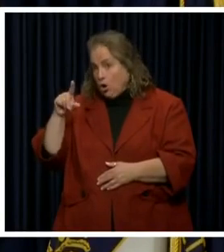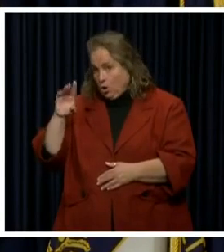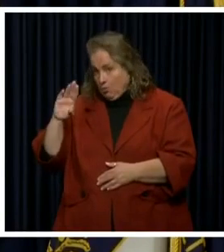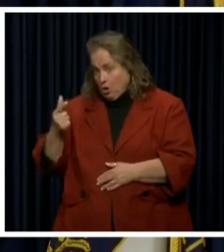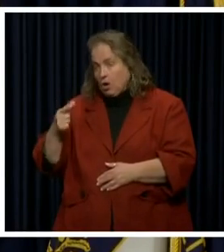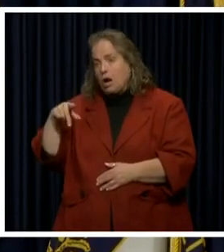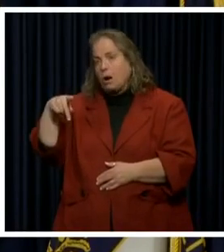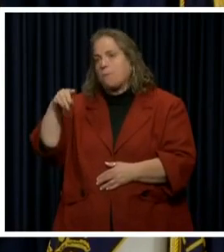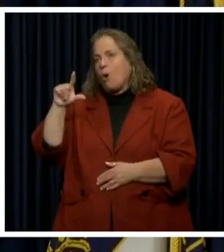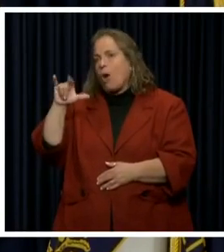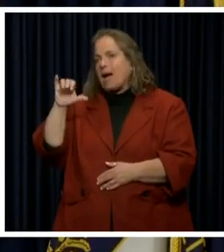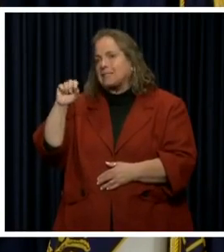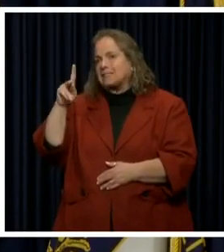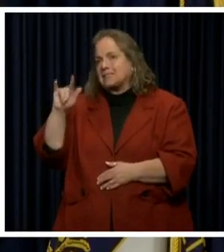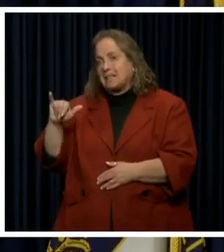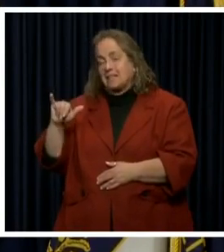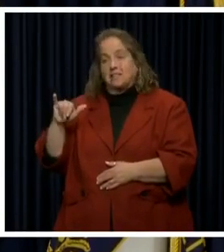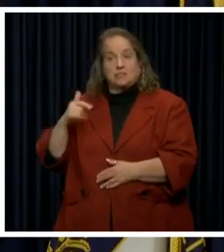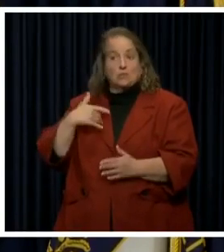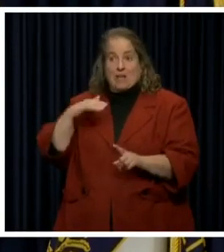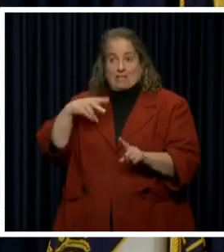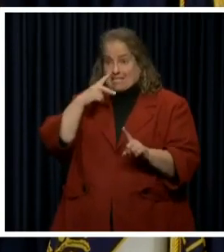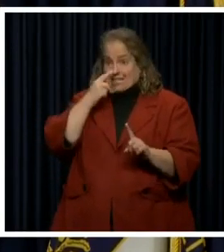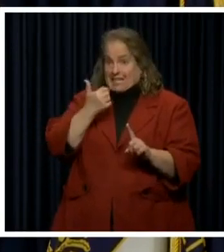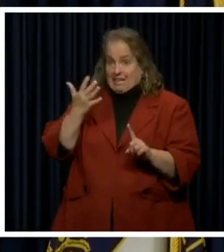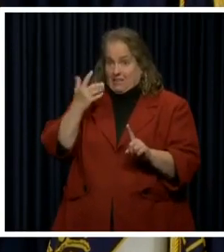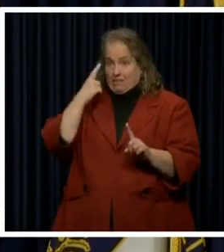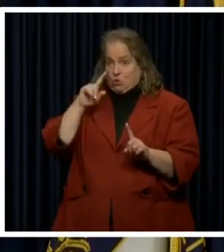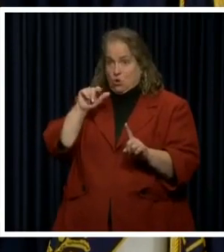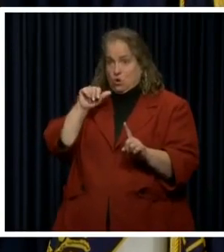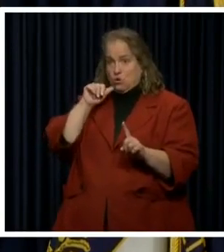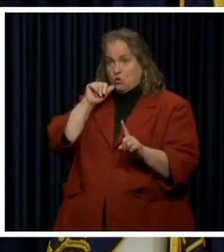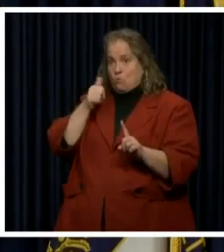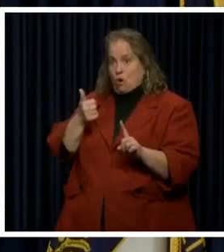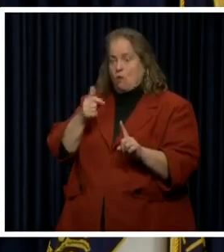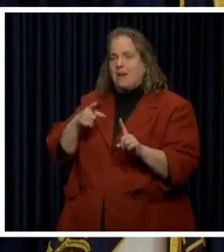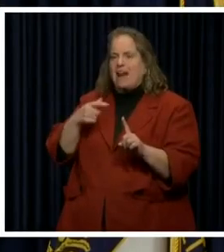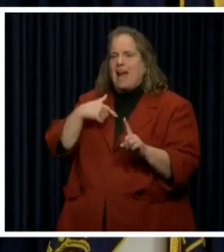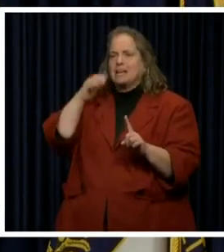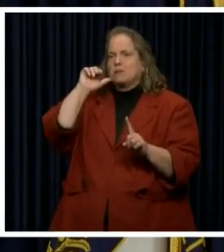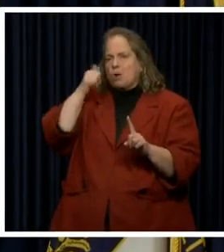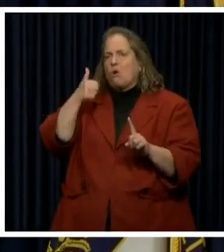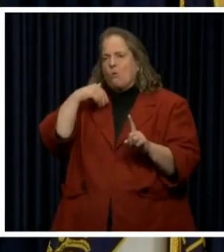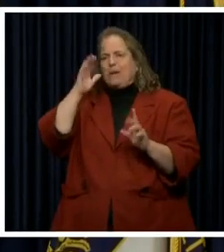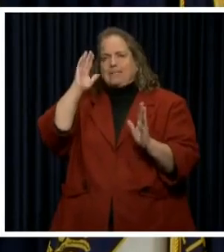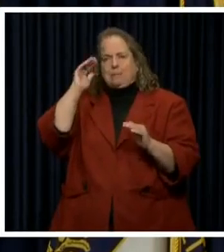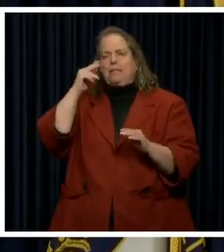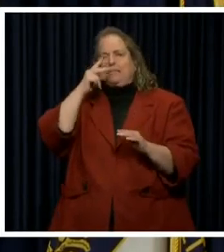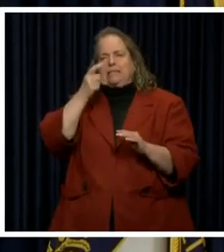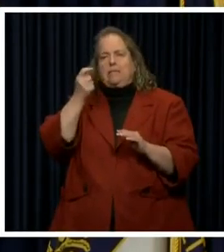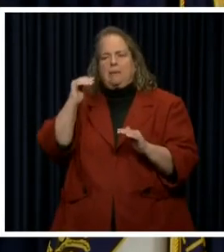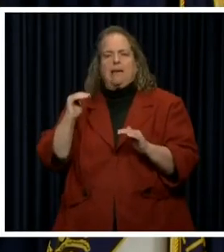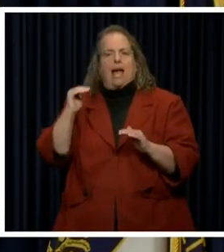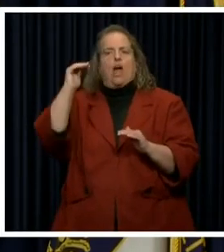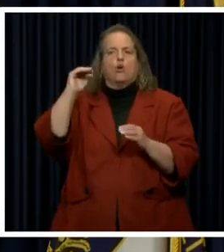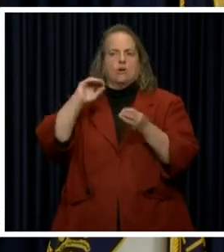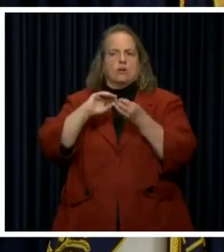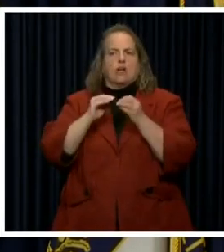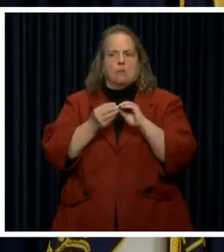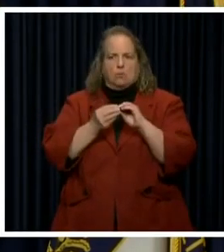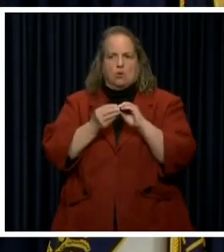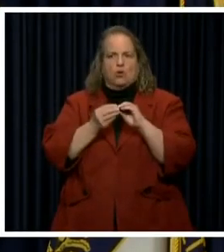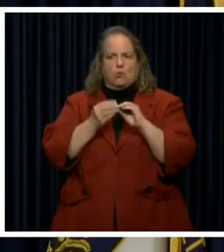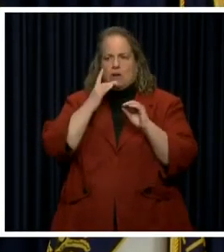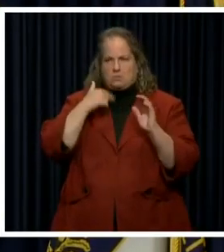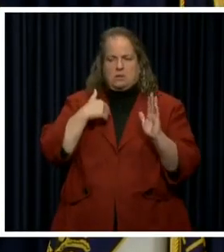while we haven't seen anything for tomorrow, I would expect a somewhat higher number than that with kind of the plateau that we have seen, but how